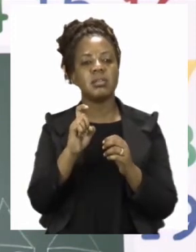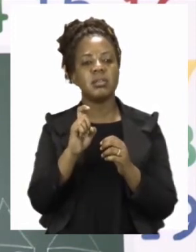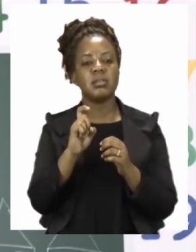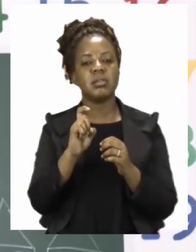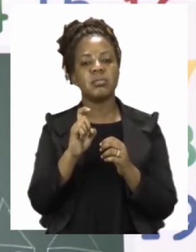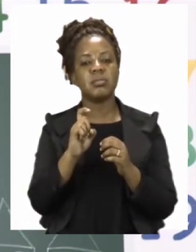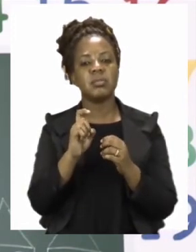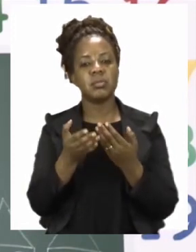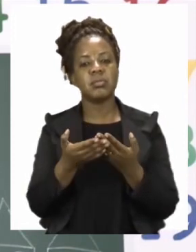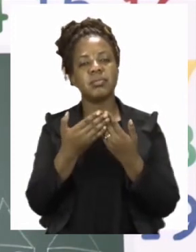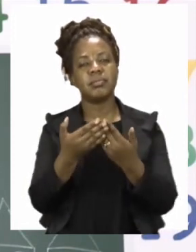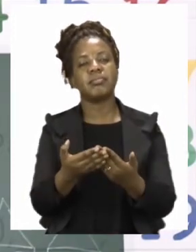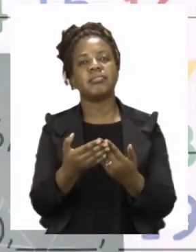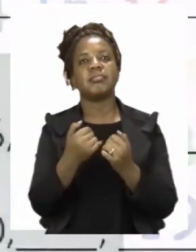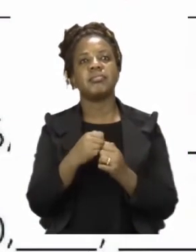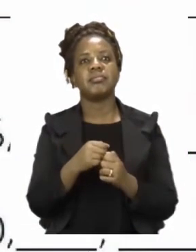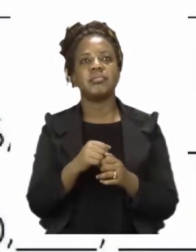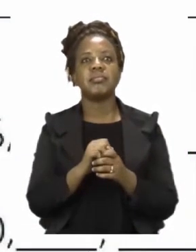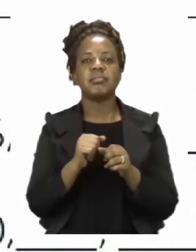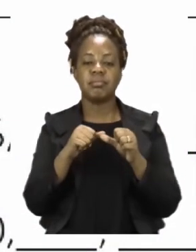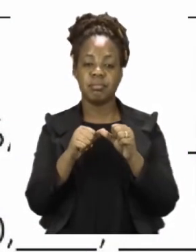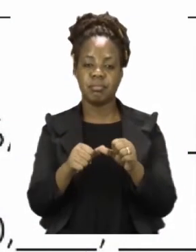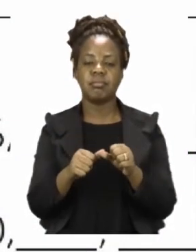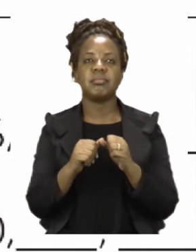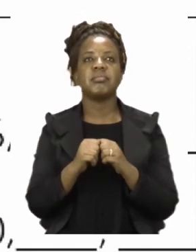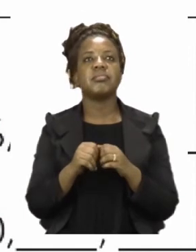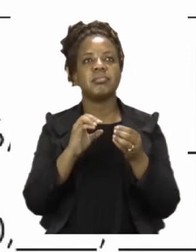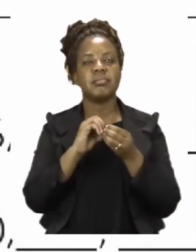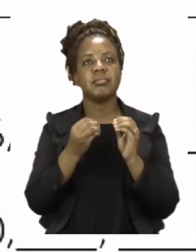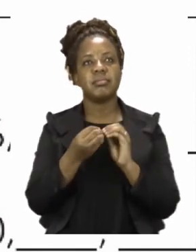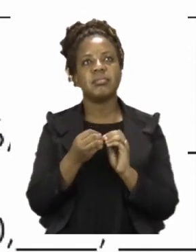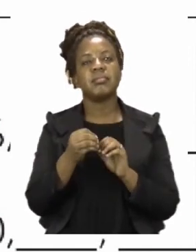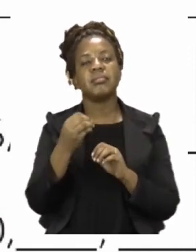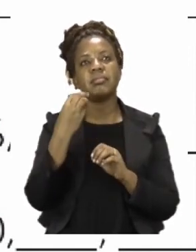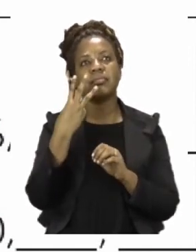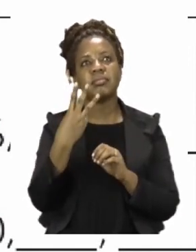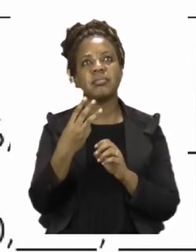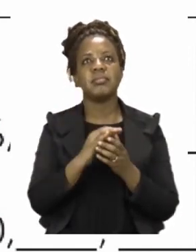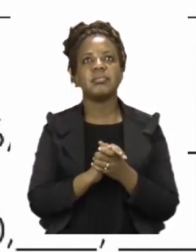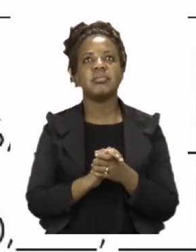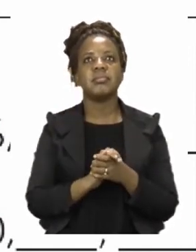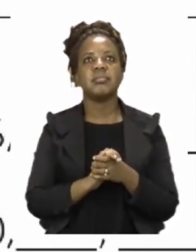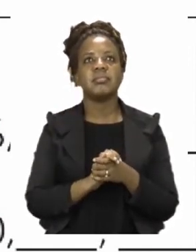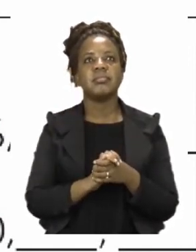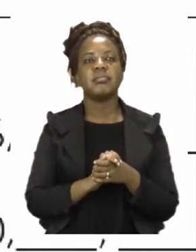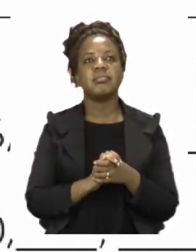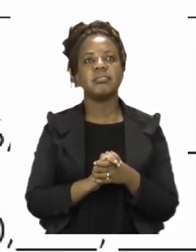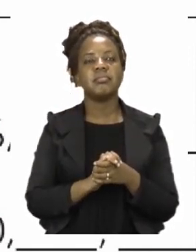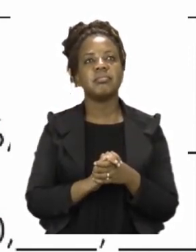it. So 95 will not go backwards because it has a 5.